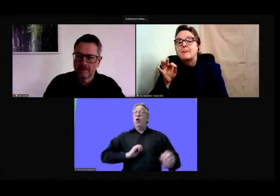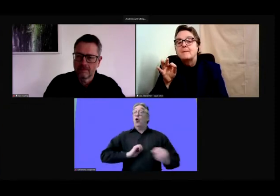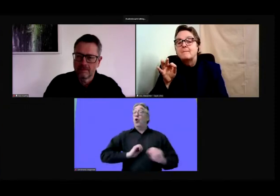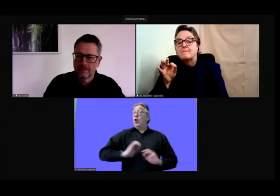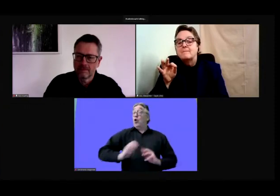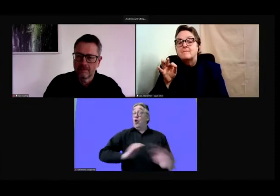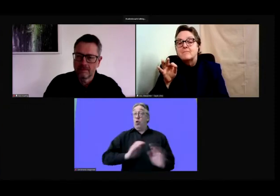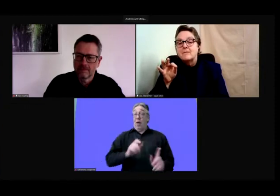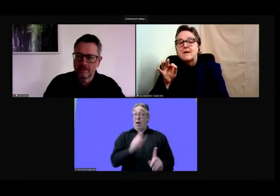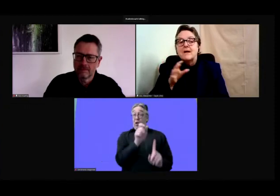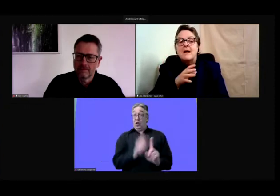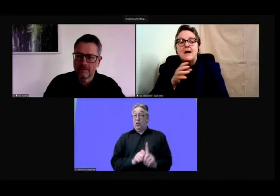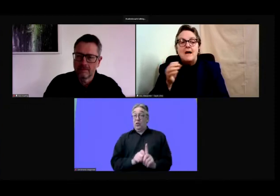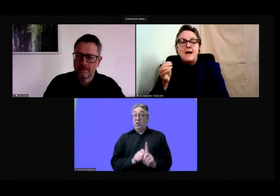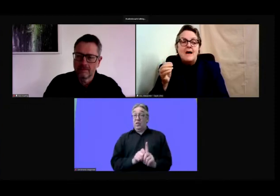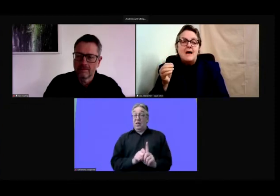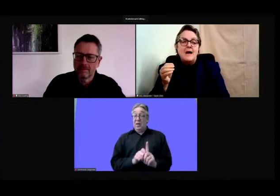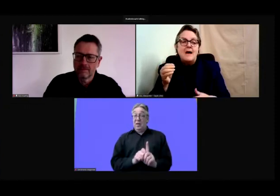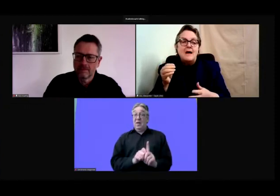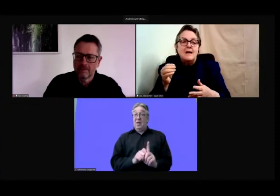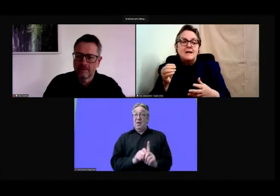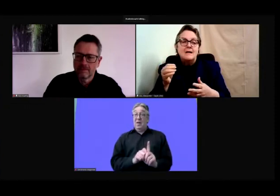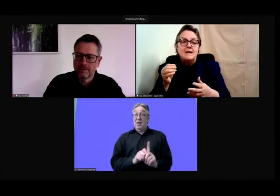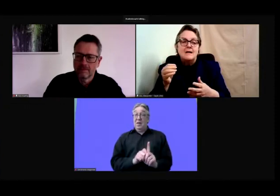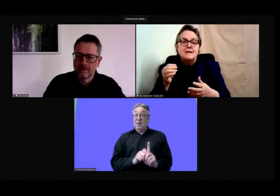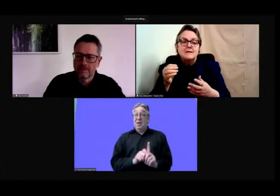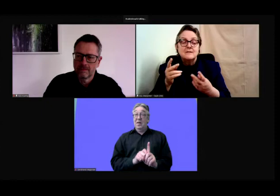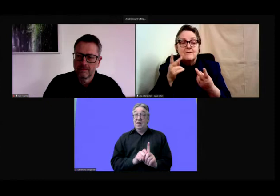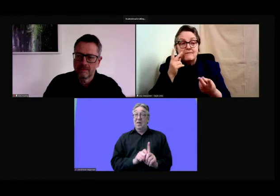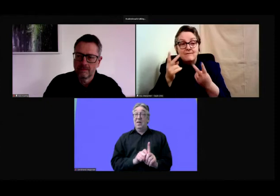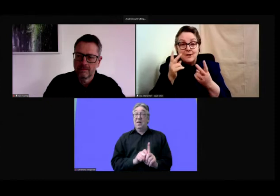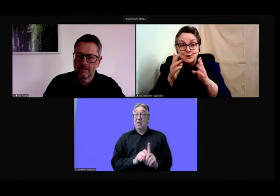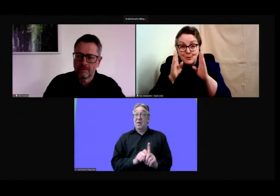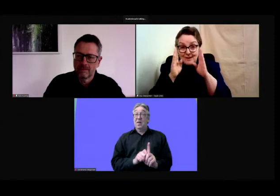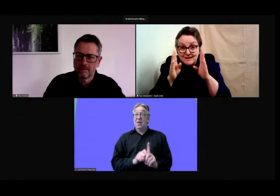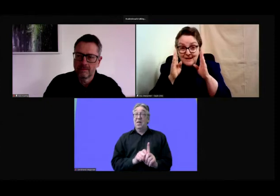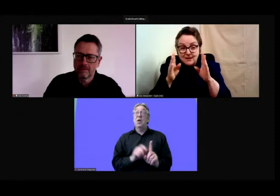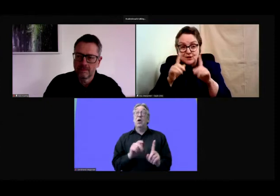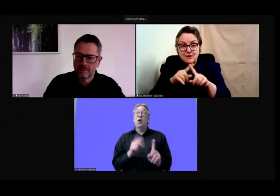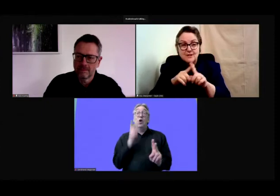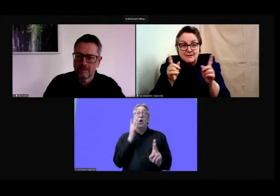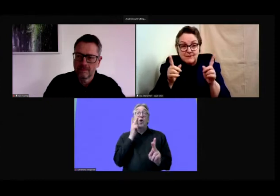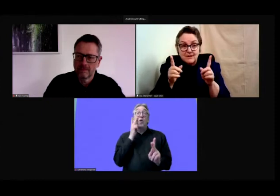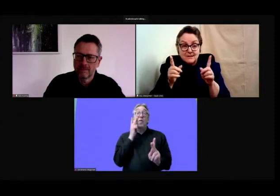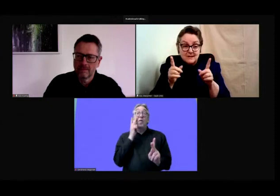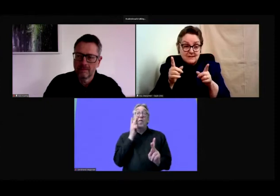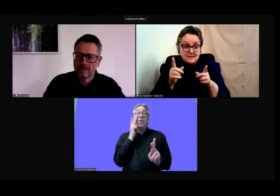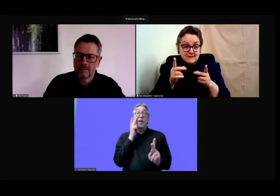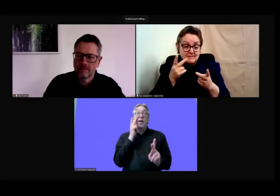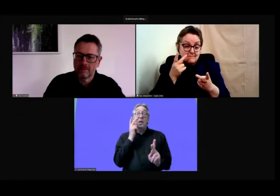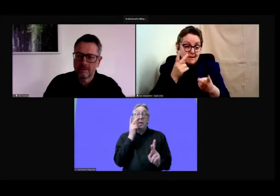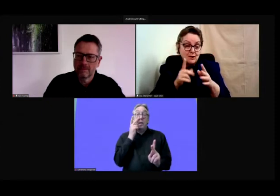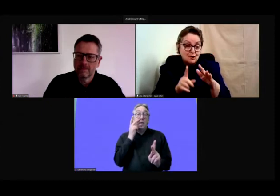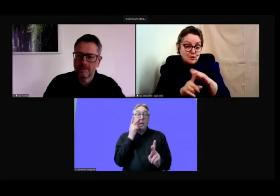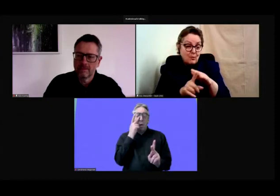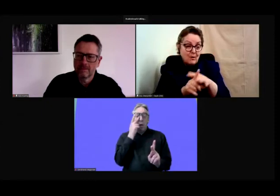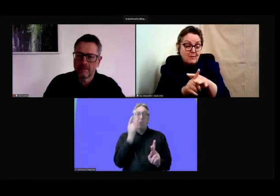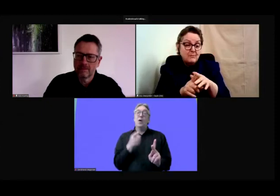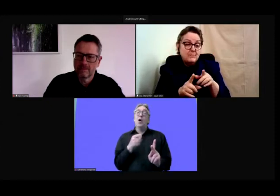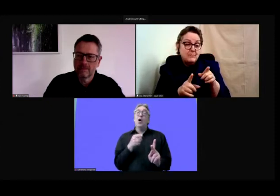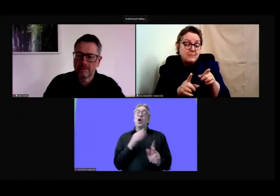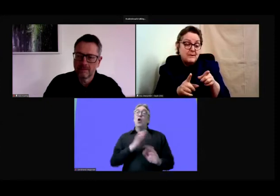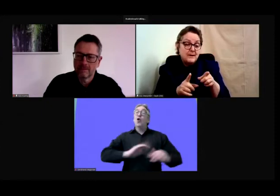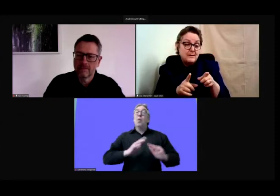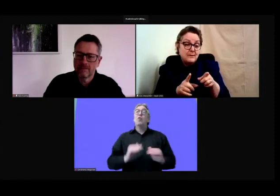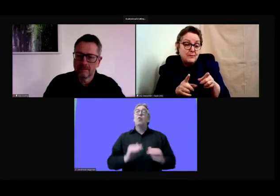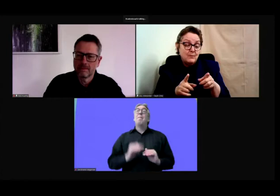the visual display different by guiding visual attention differently than the speakers, with more increased attention to the other